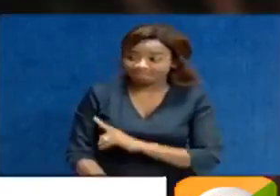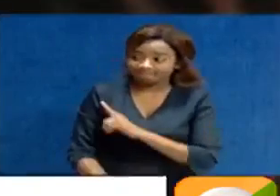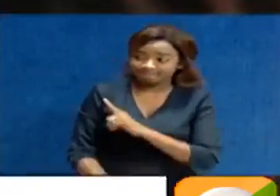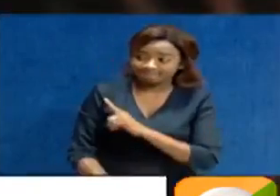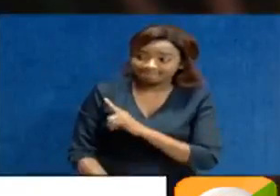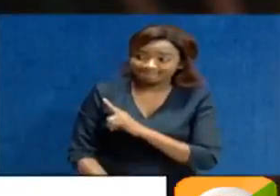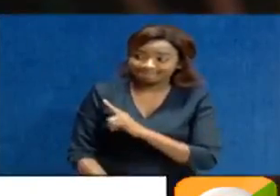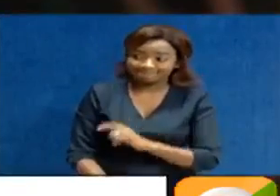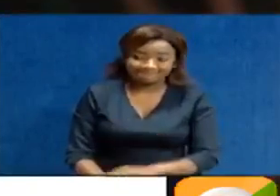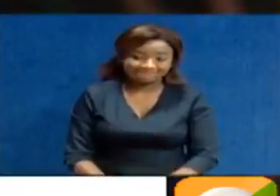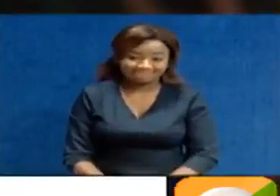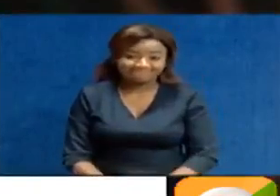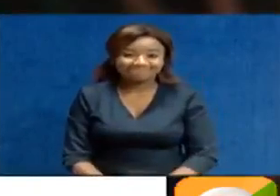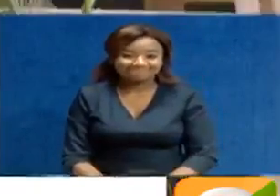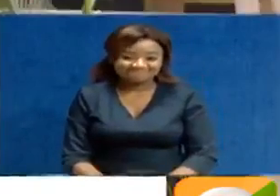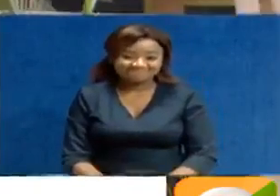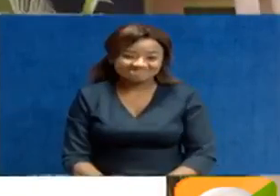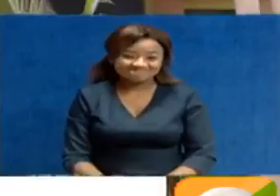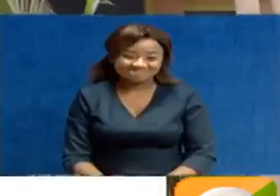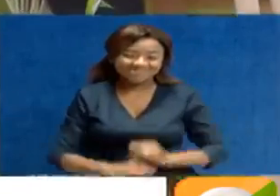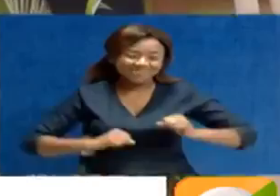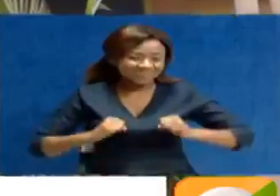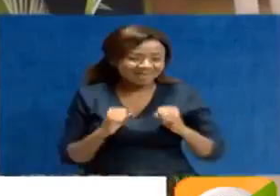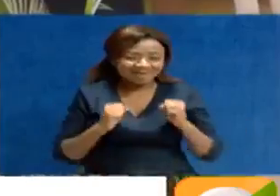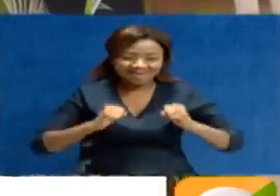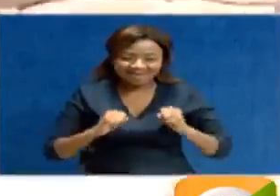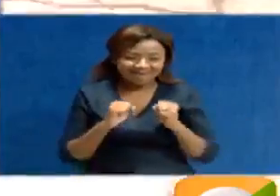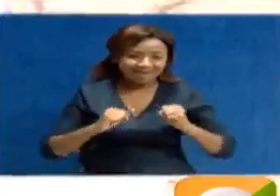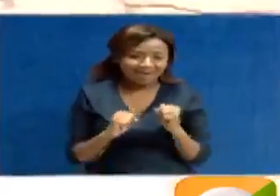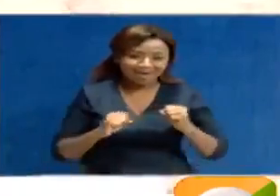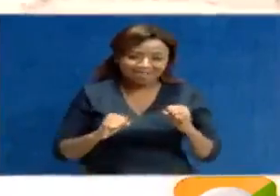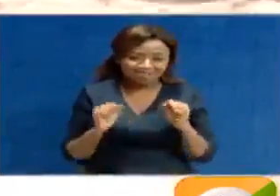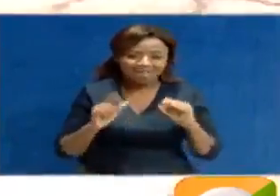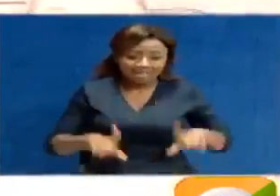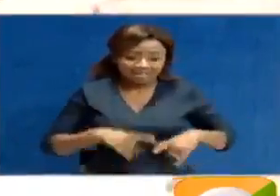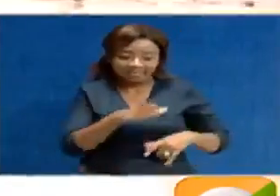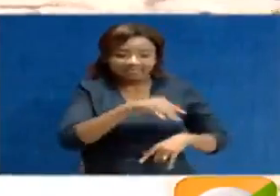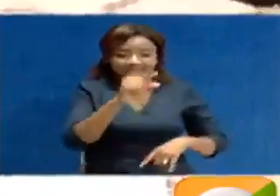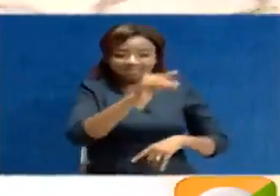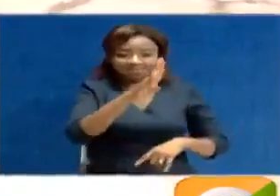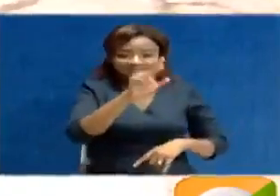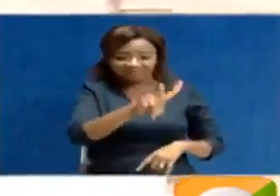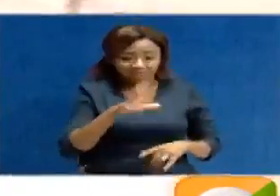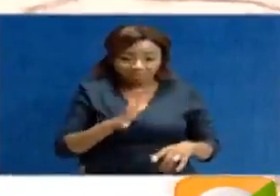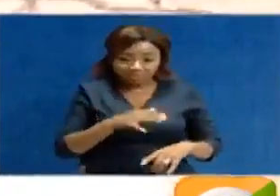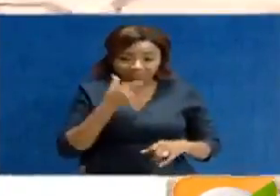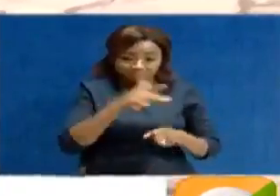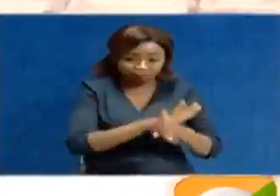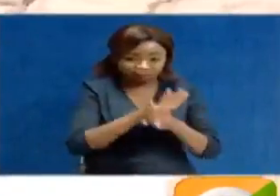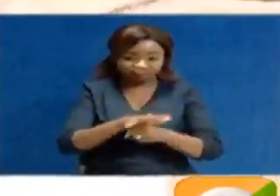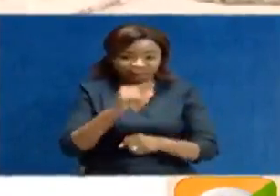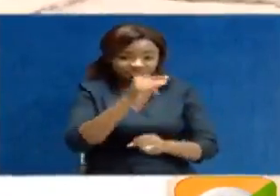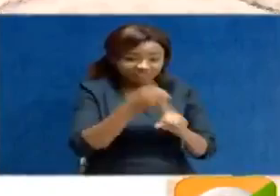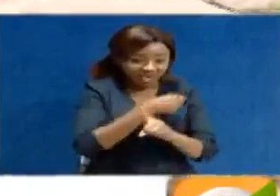Joanne is the jovial granny at this rescue center for gender-based violence survivors. She was brought here in